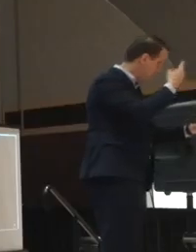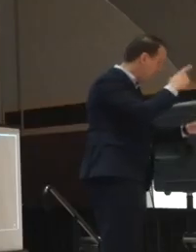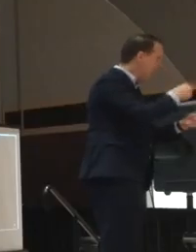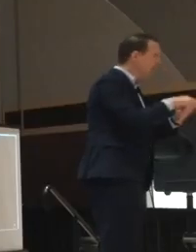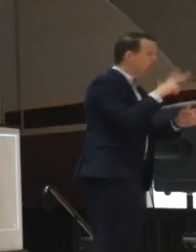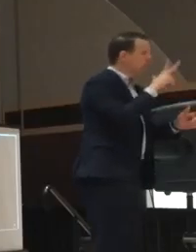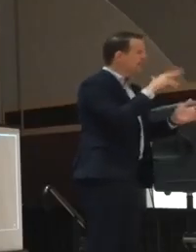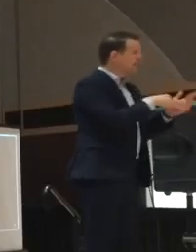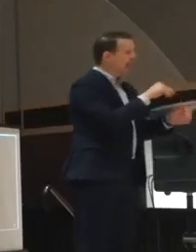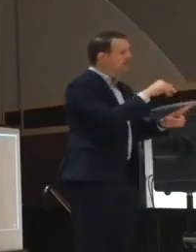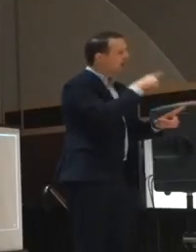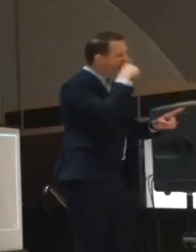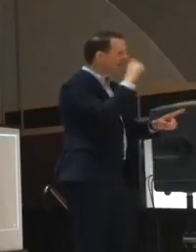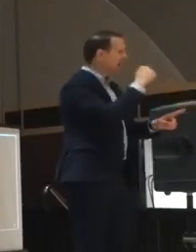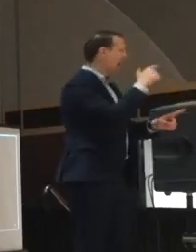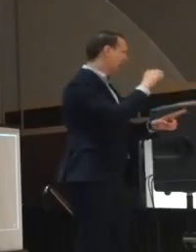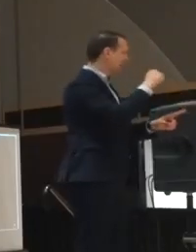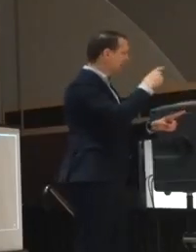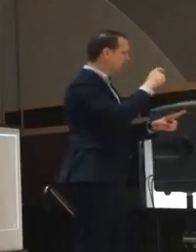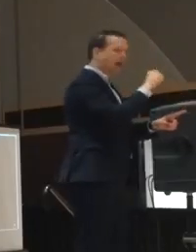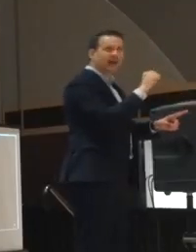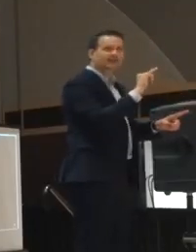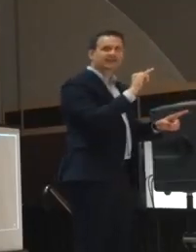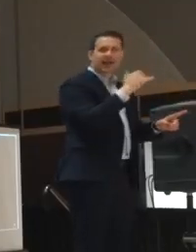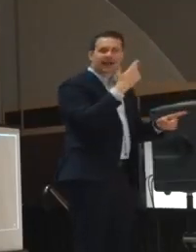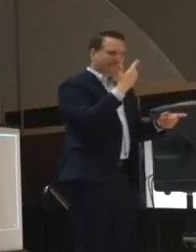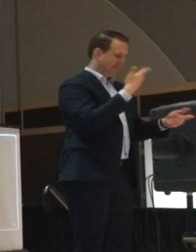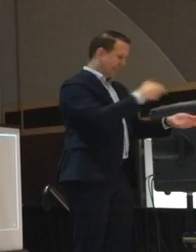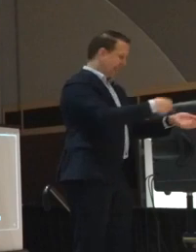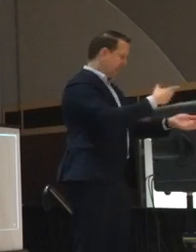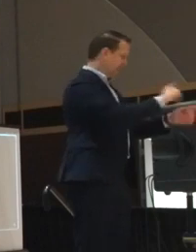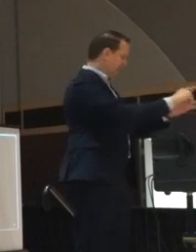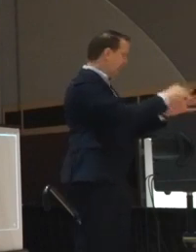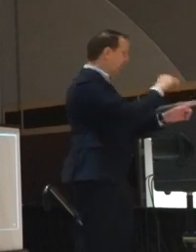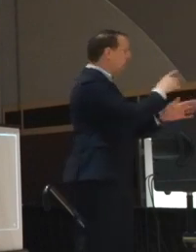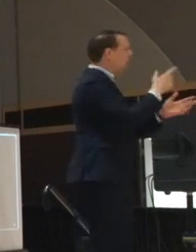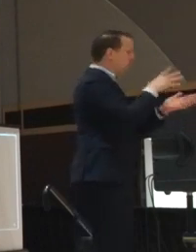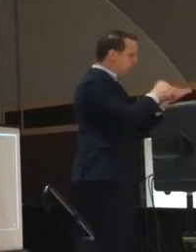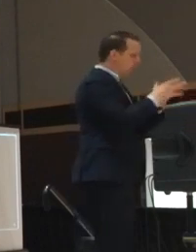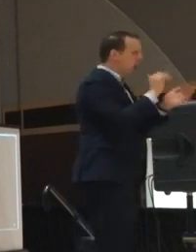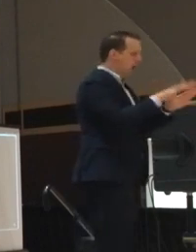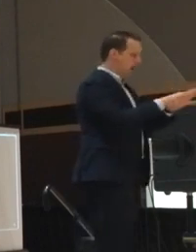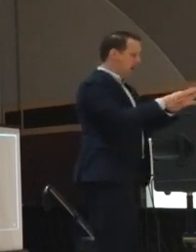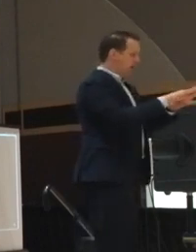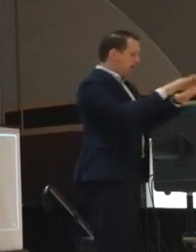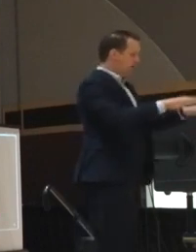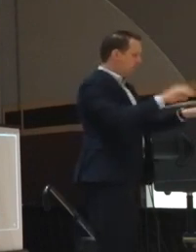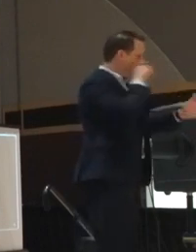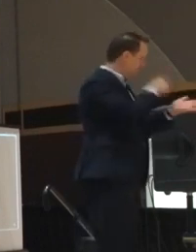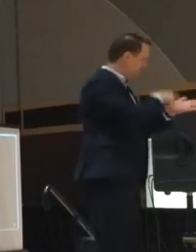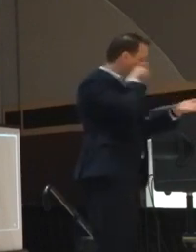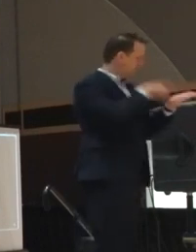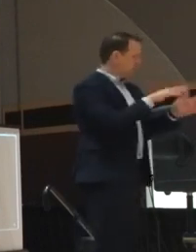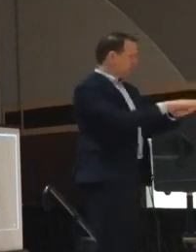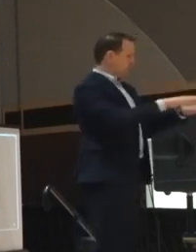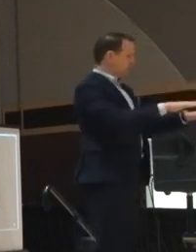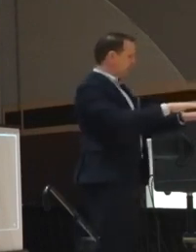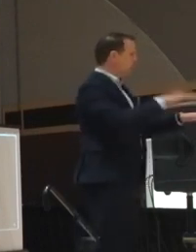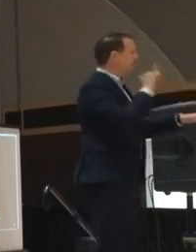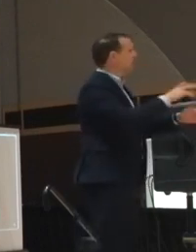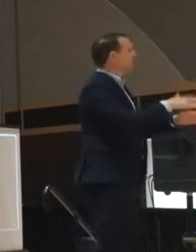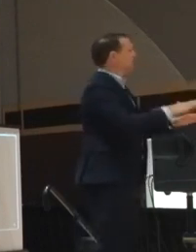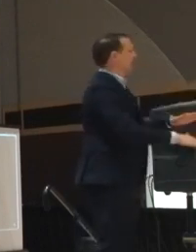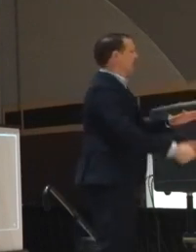3,000 ugly age spots like this and other things and it learns to sort. It's bottom-up